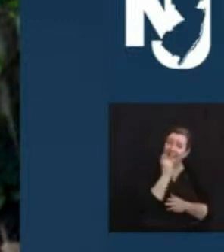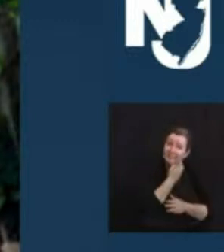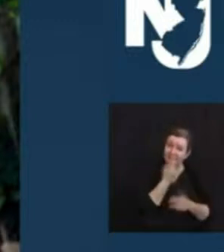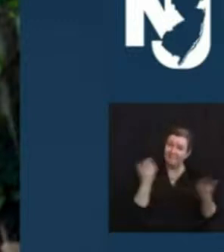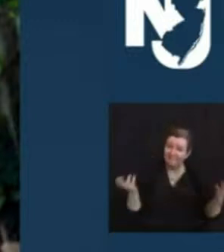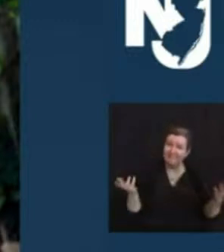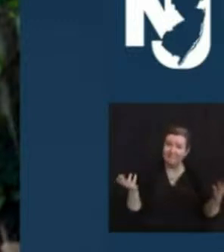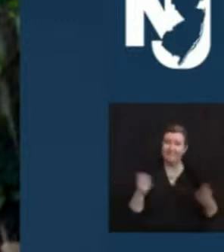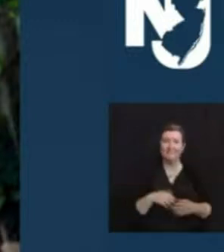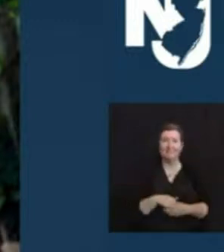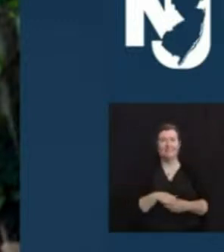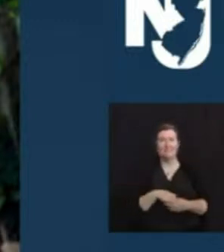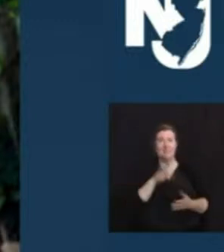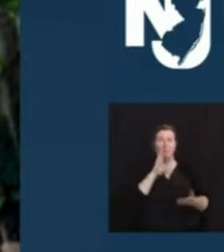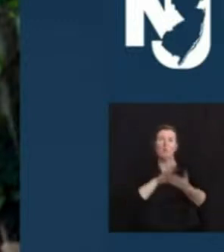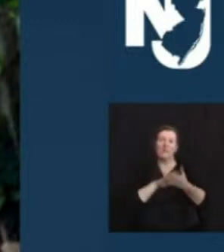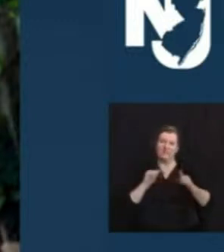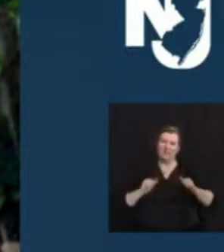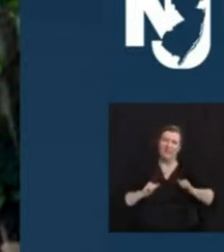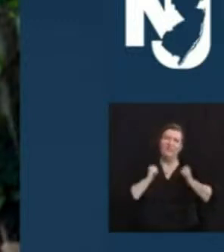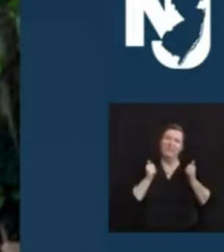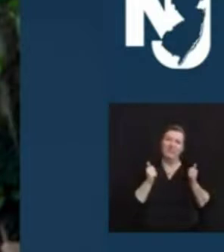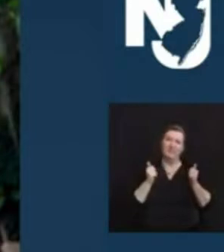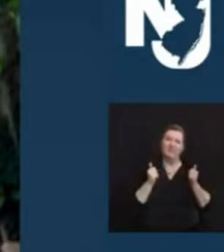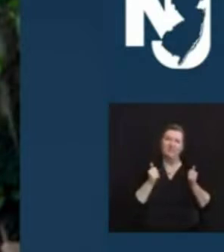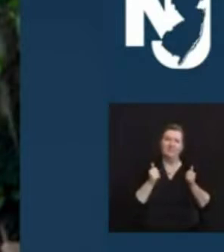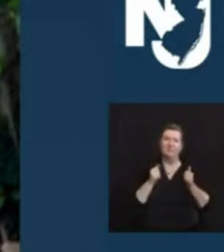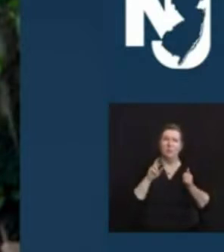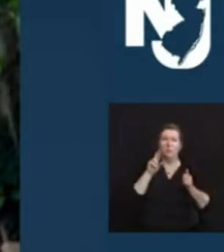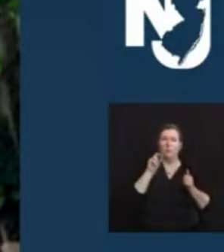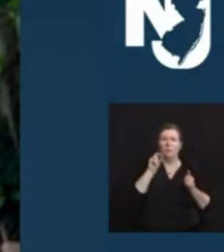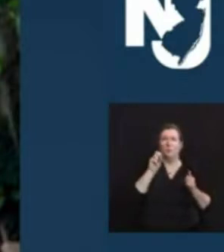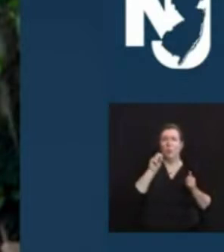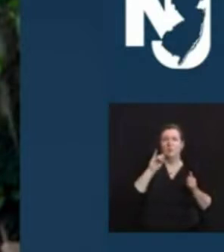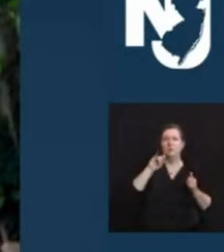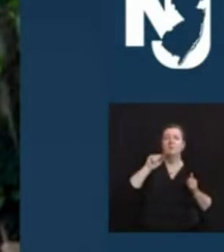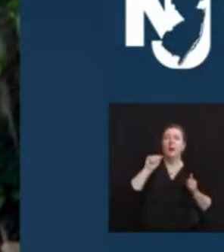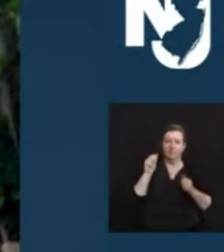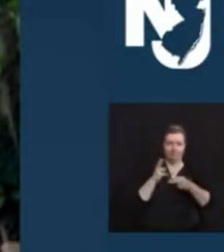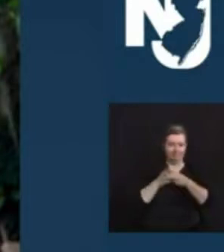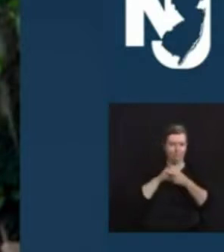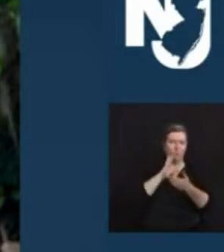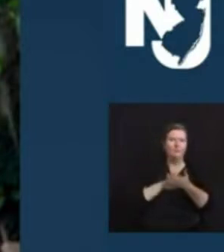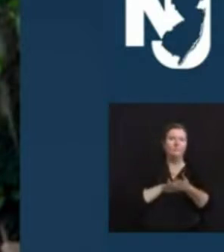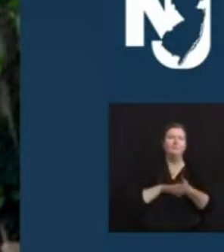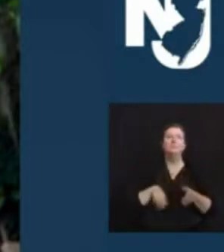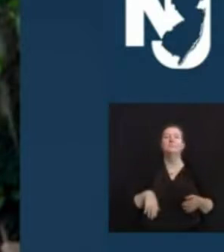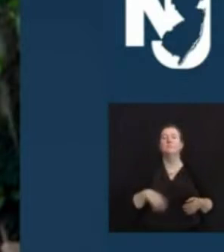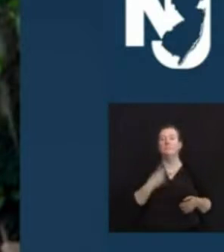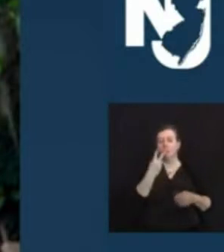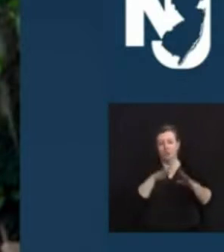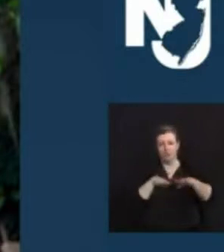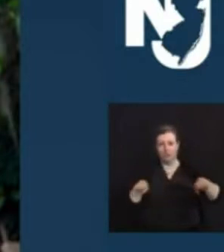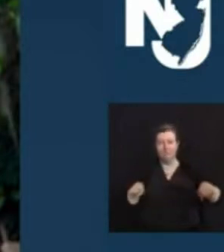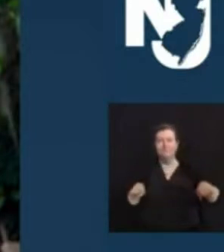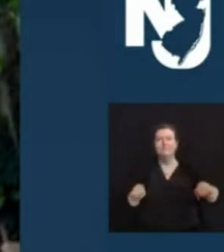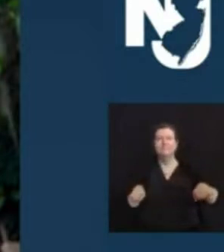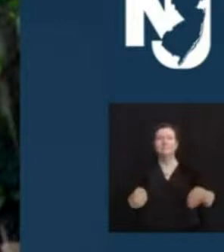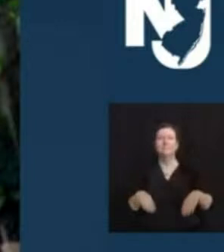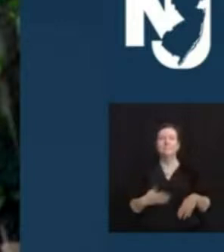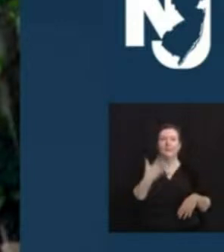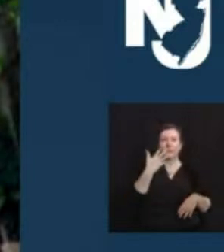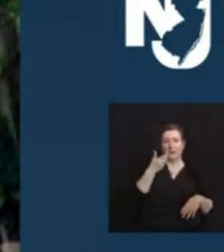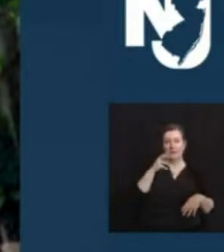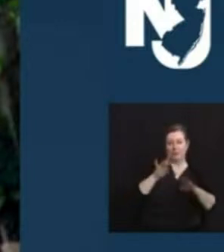in 1976. He's also survived by 2 children, Owen and Bernice, and 5 grandchildren. And Derek Roseman, our